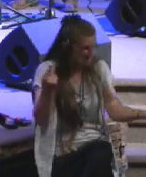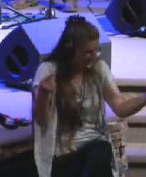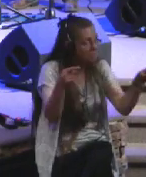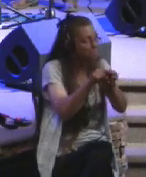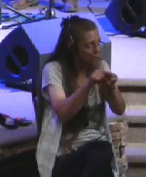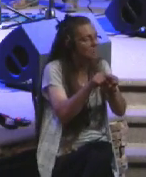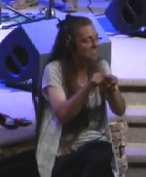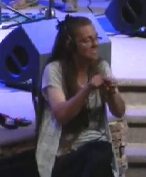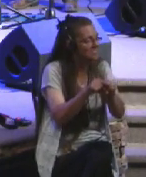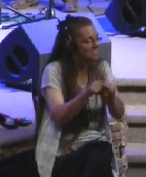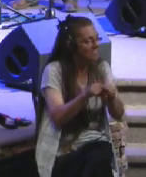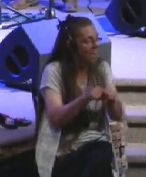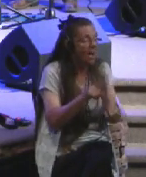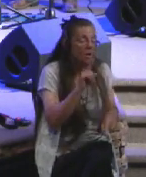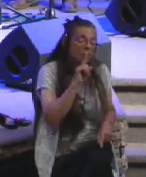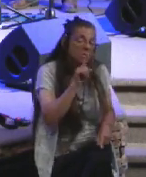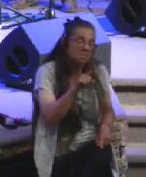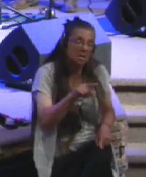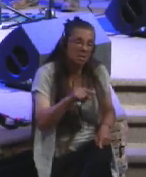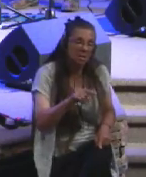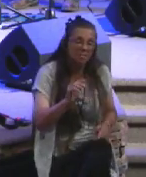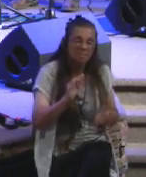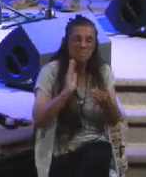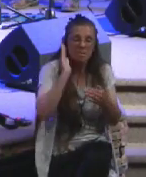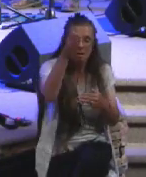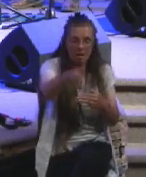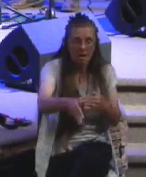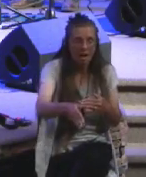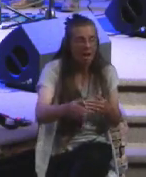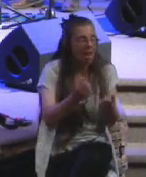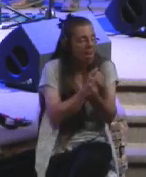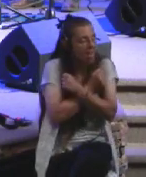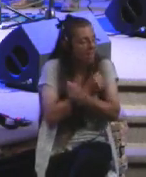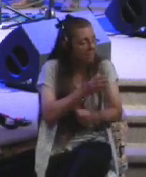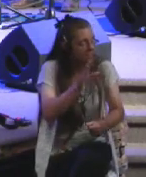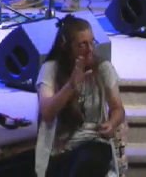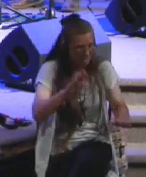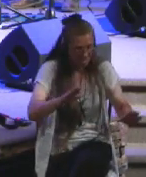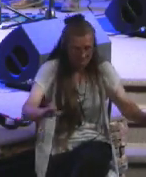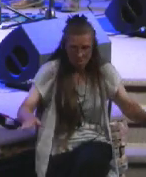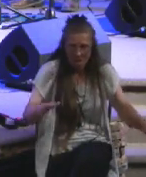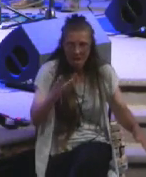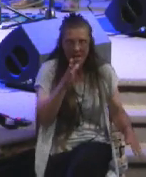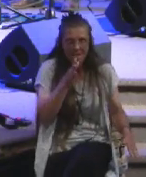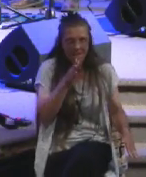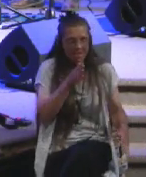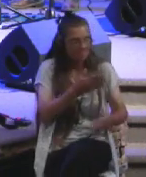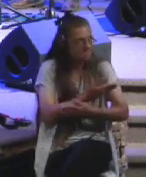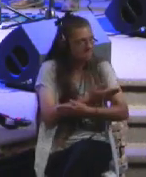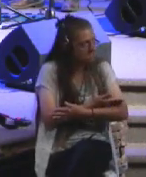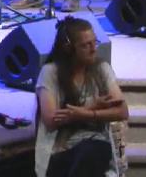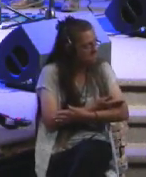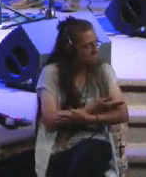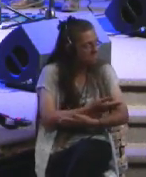But I will tell you, even beyond loving the child's mother is love the child's God.